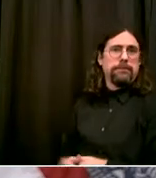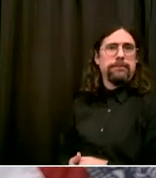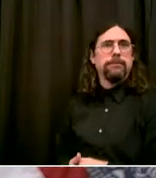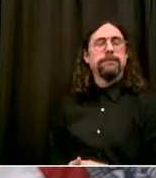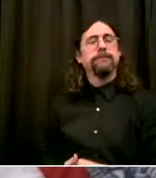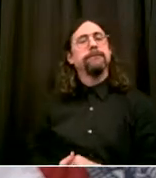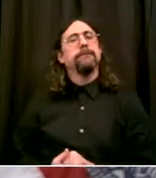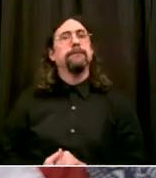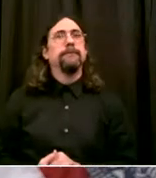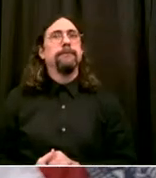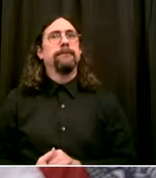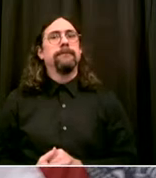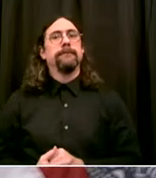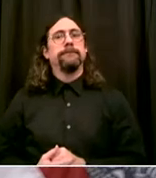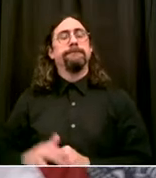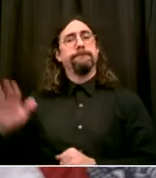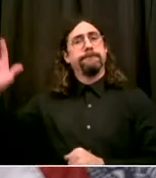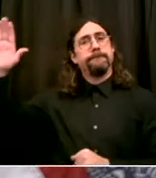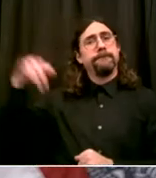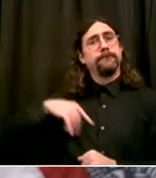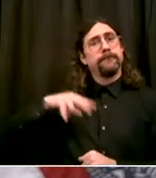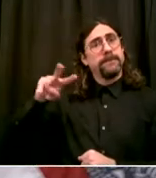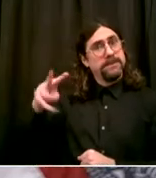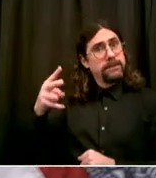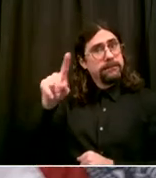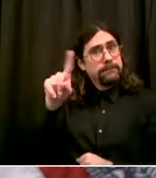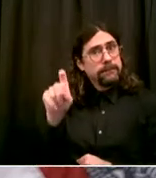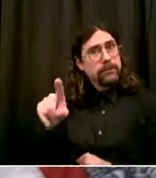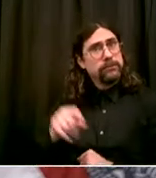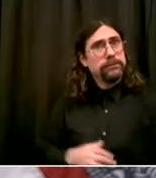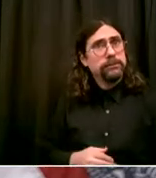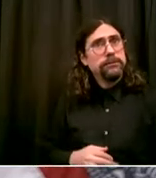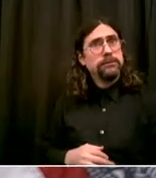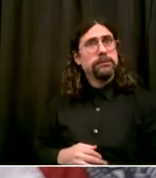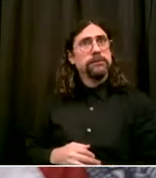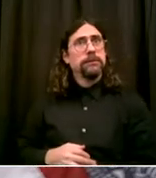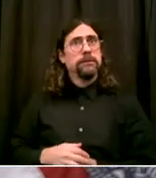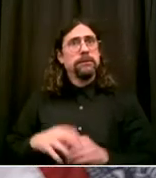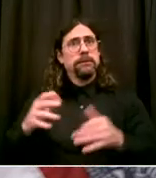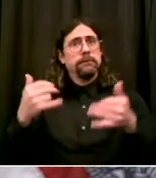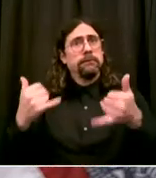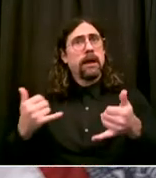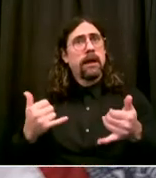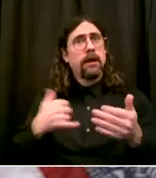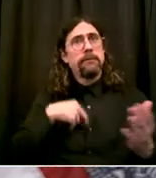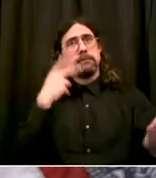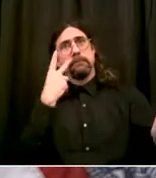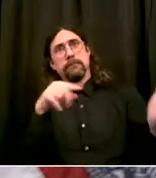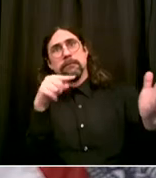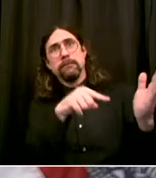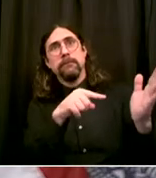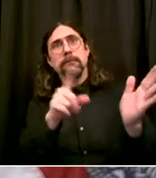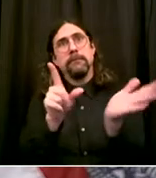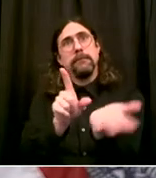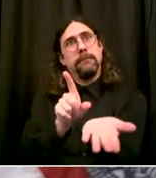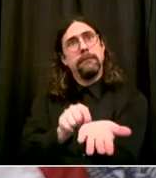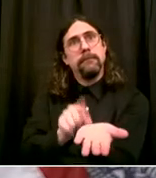298 city employees who have died from the coronavirus, disproportionately Black and